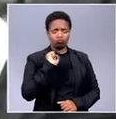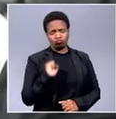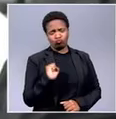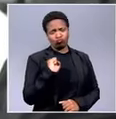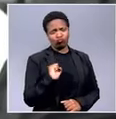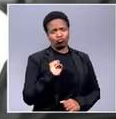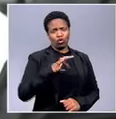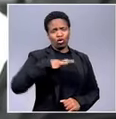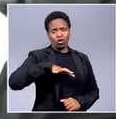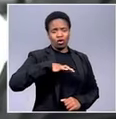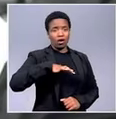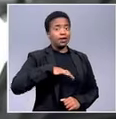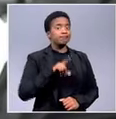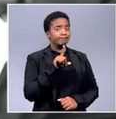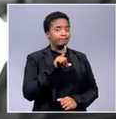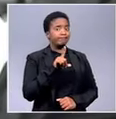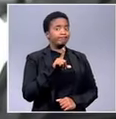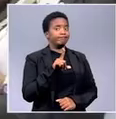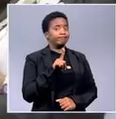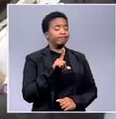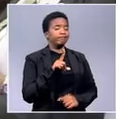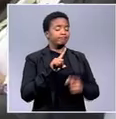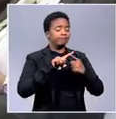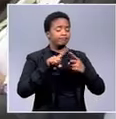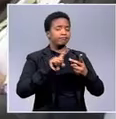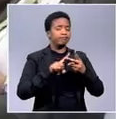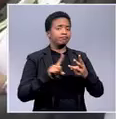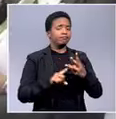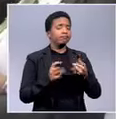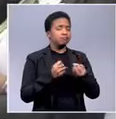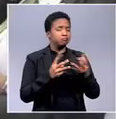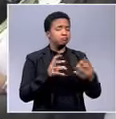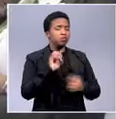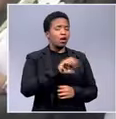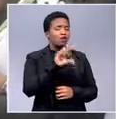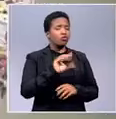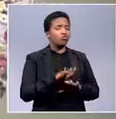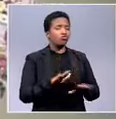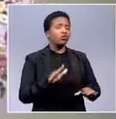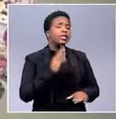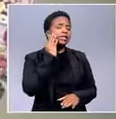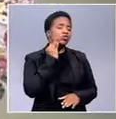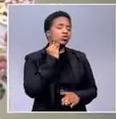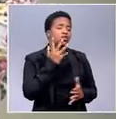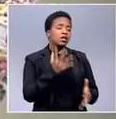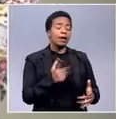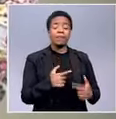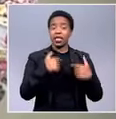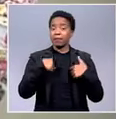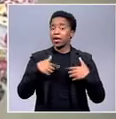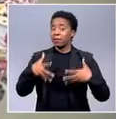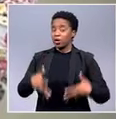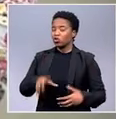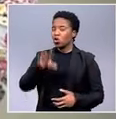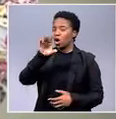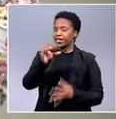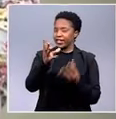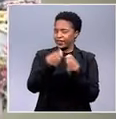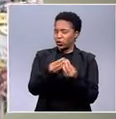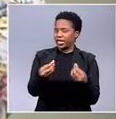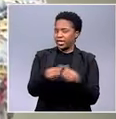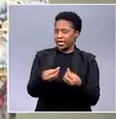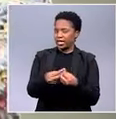is raising serious issues experienced by millions of South African children. I am here to ask you a few things